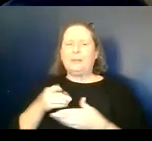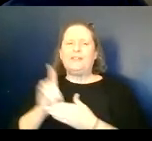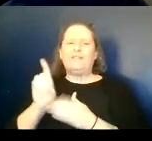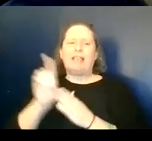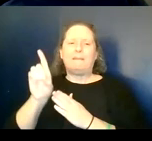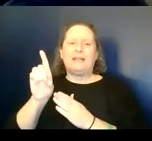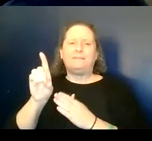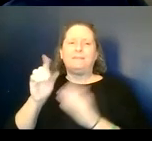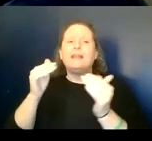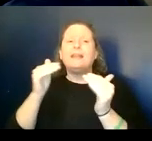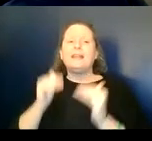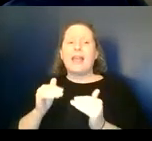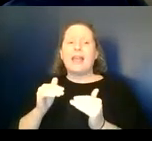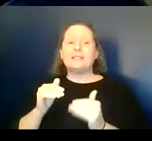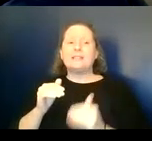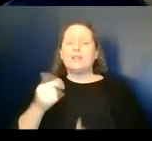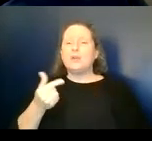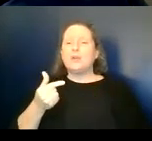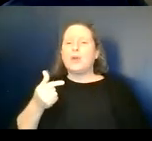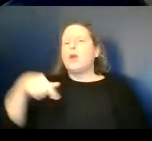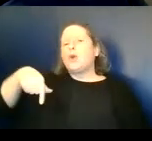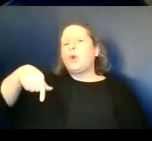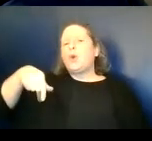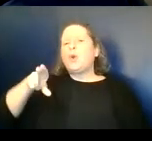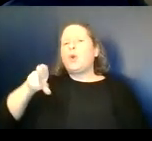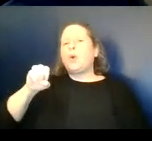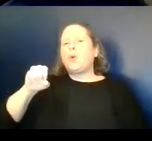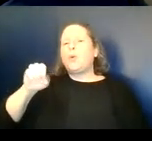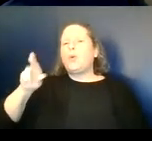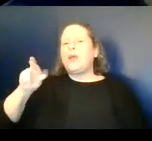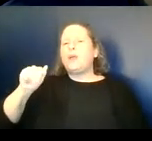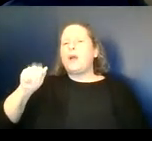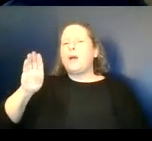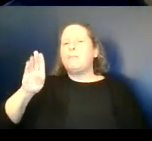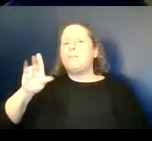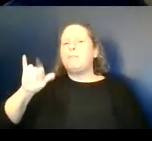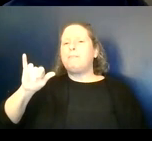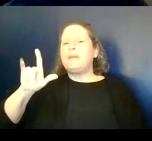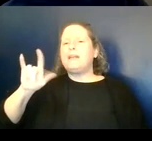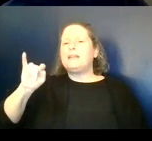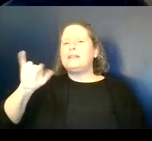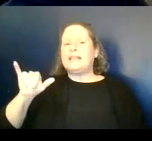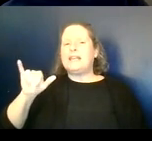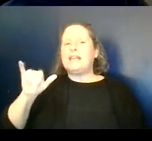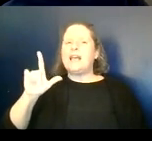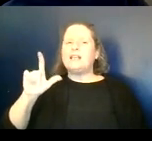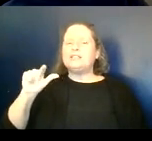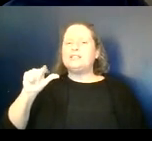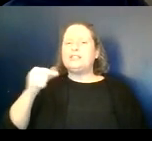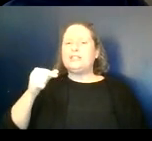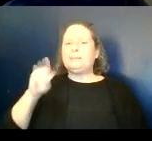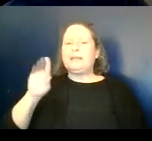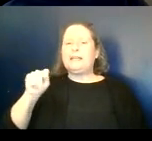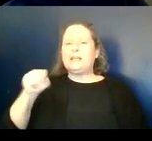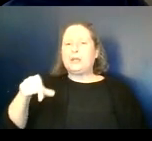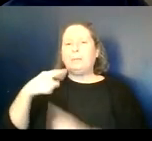Next, we have Queerability, which is a LGBTQ plus and disability rights organization, because again, that's